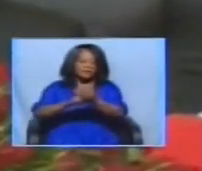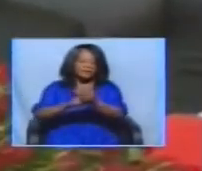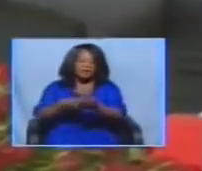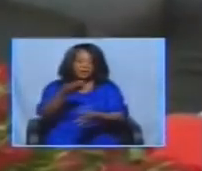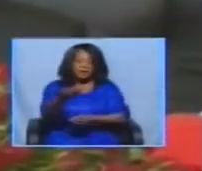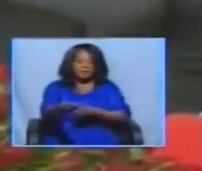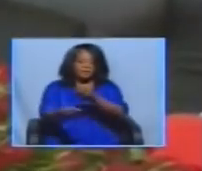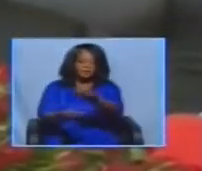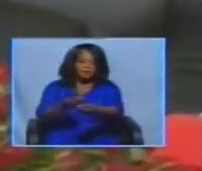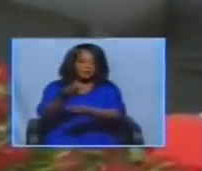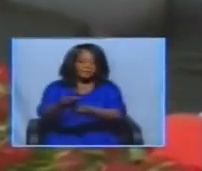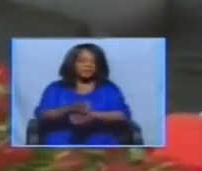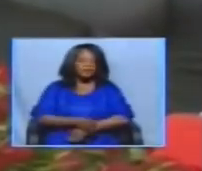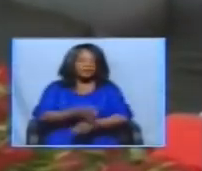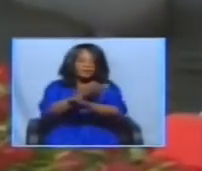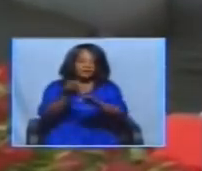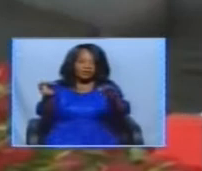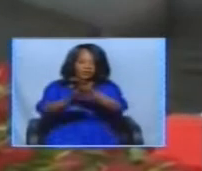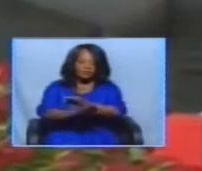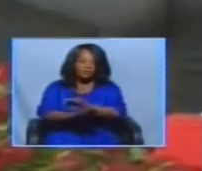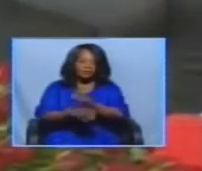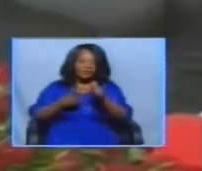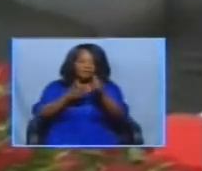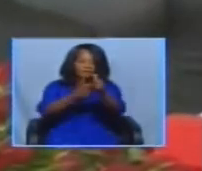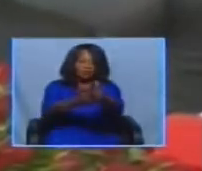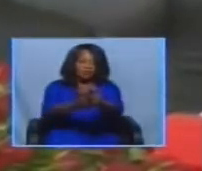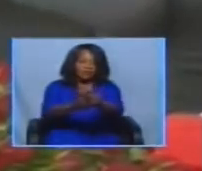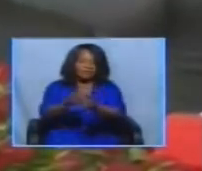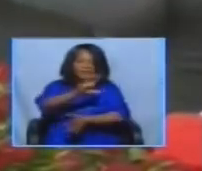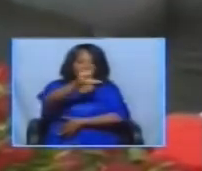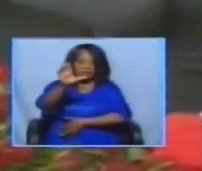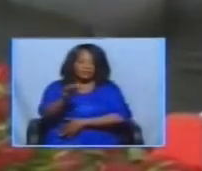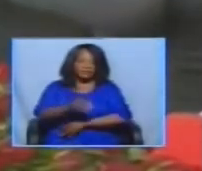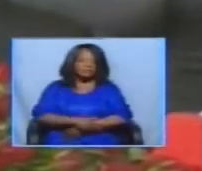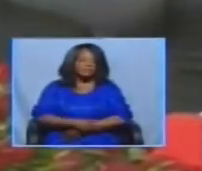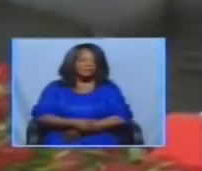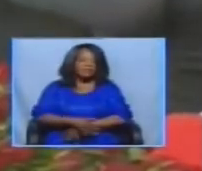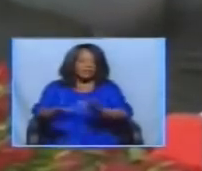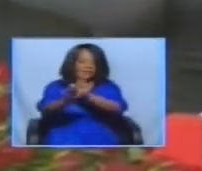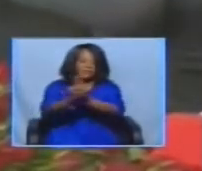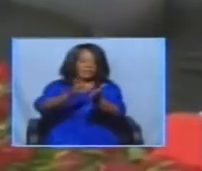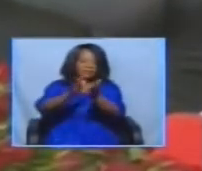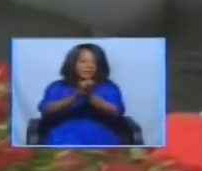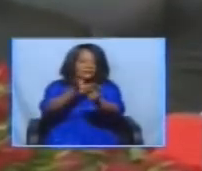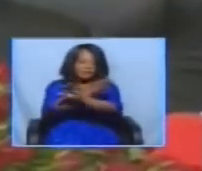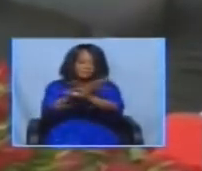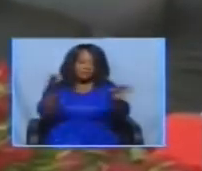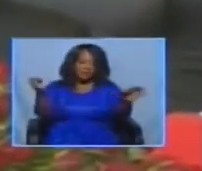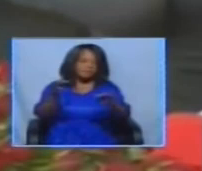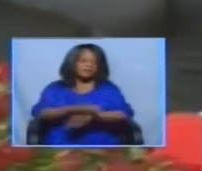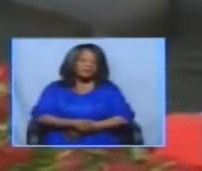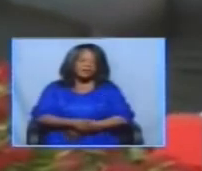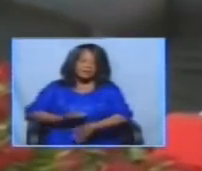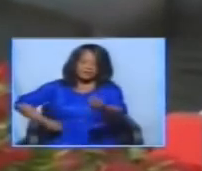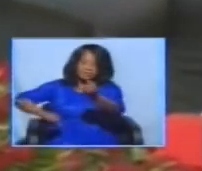contributed to the freedom which followed in the region, because when Zambia became free, Zambia continued helping out others in the region.